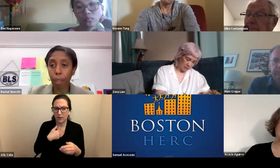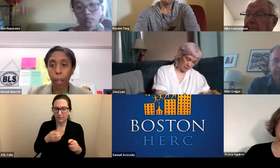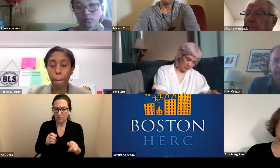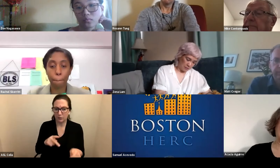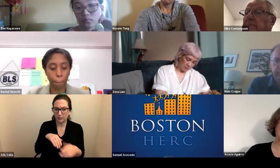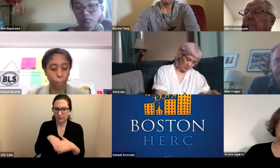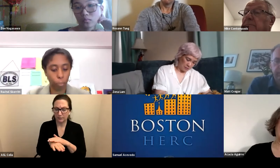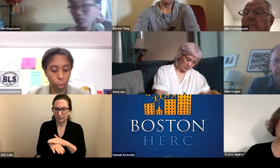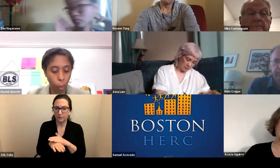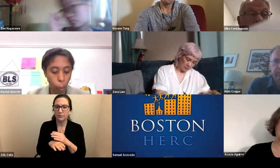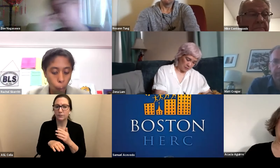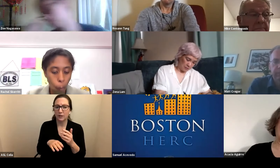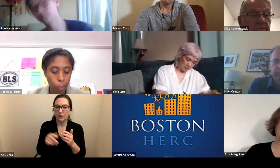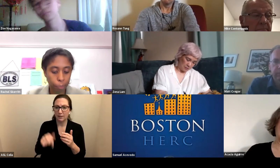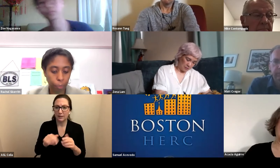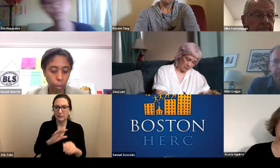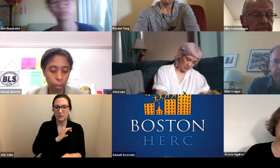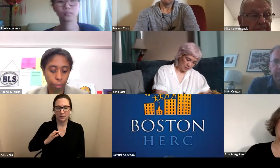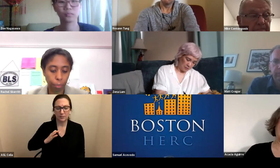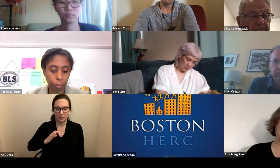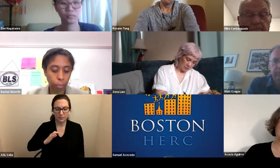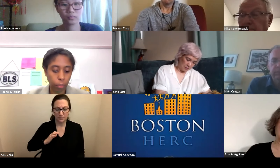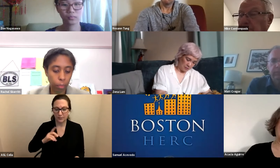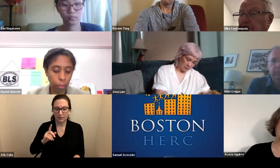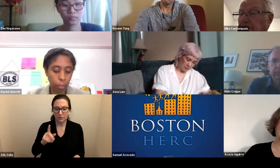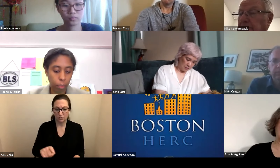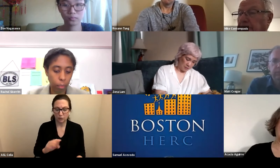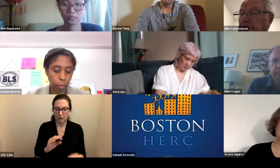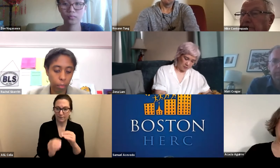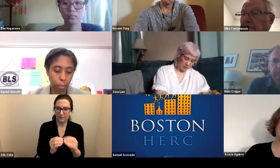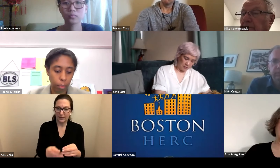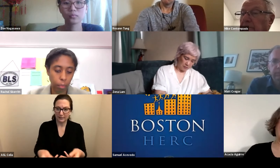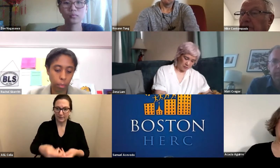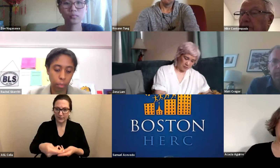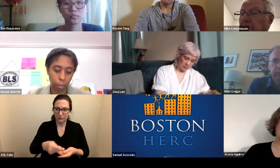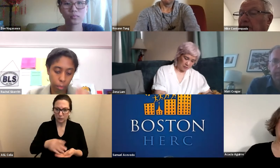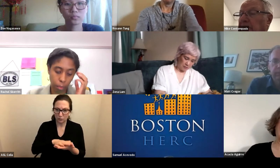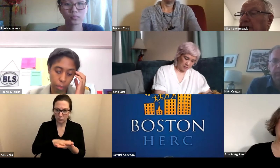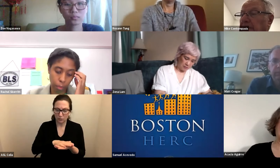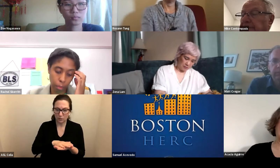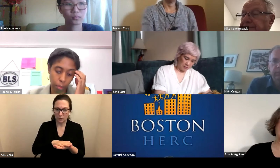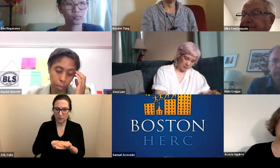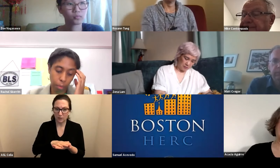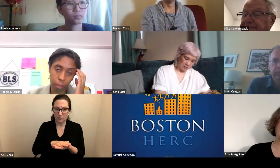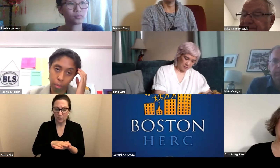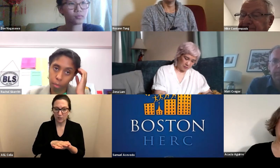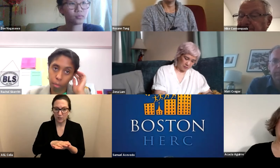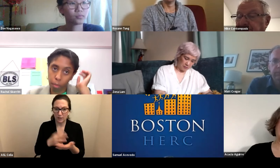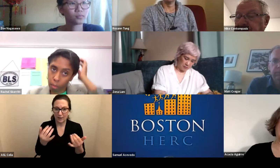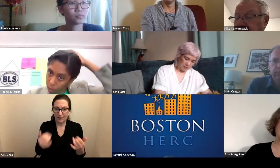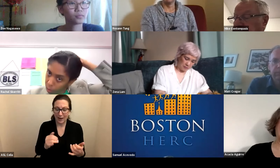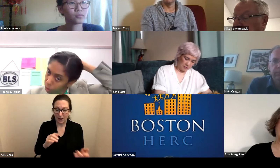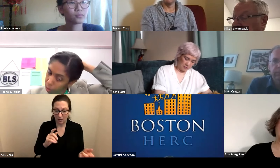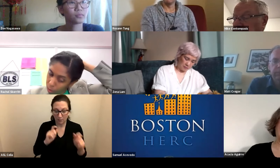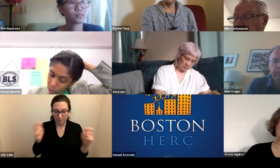committee could not fix feeder school, and now have the dramatic change on entrance of